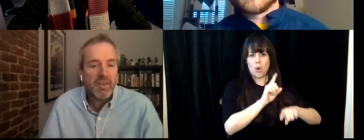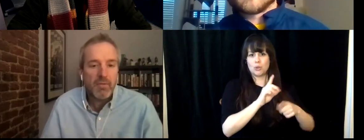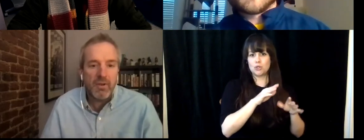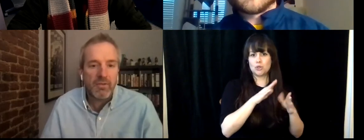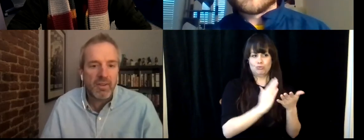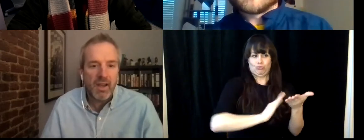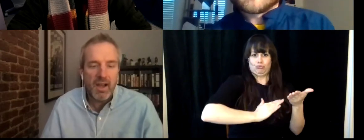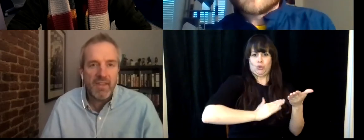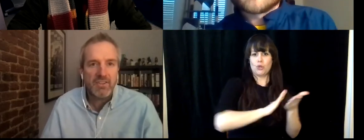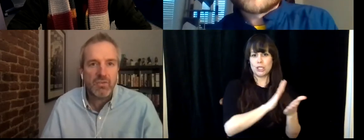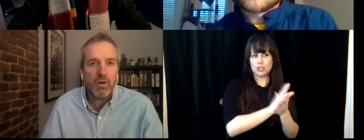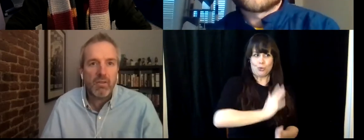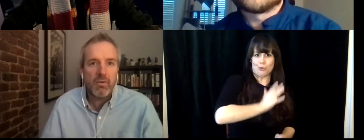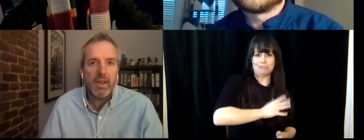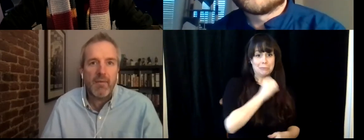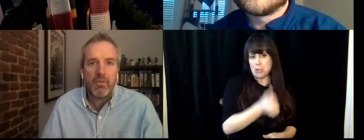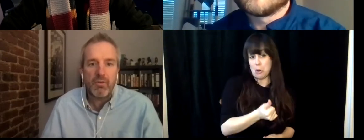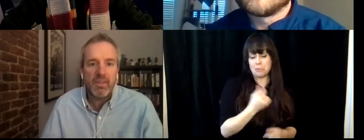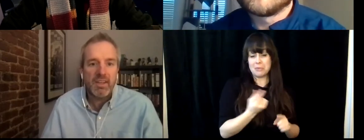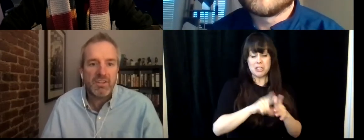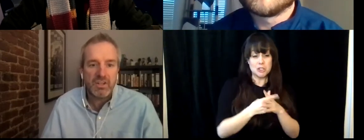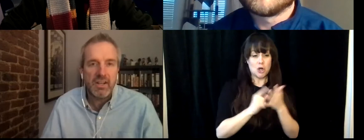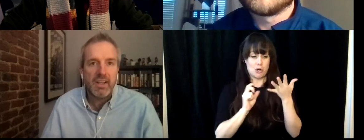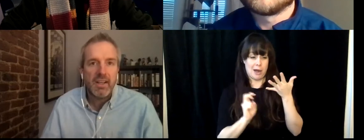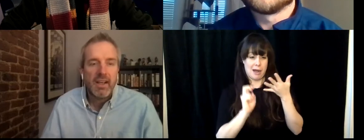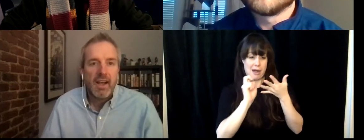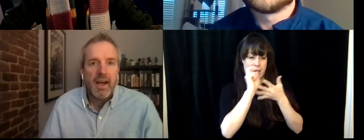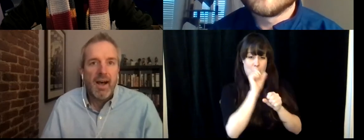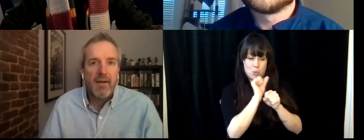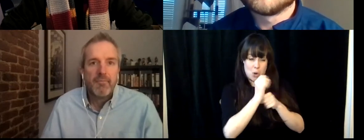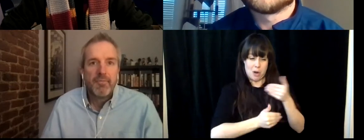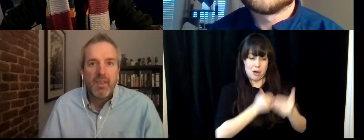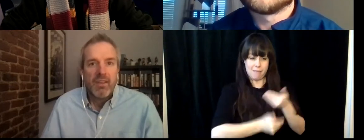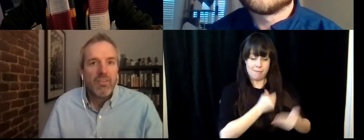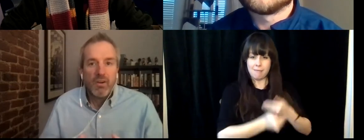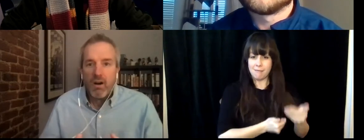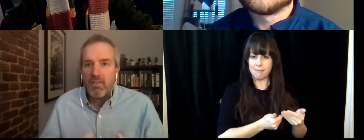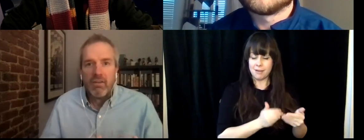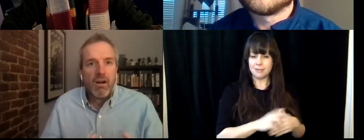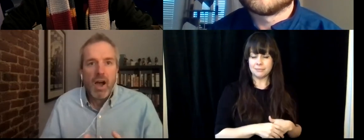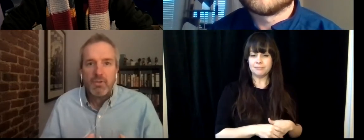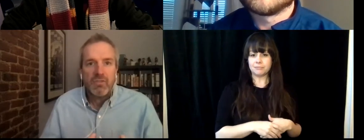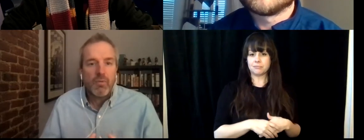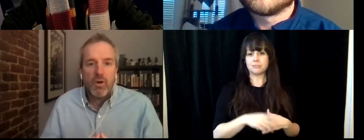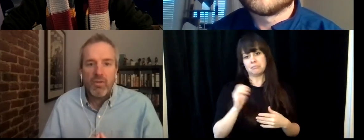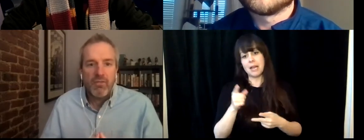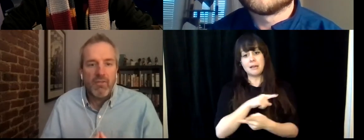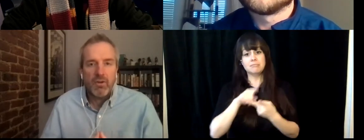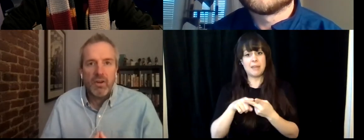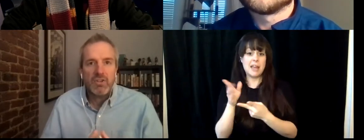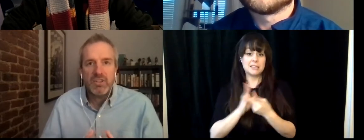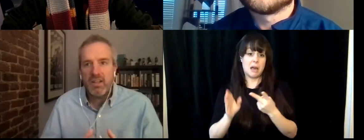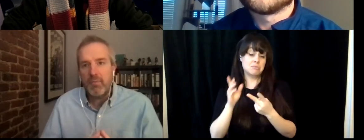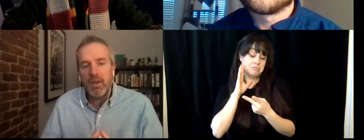but some don't, and they just work their way up through the industry. So there are options for both. If